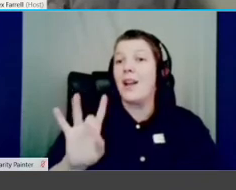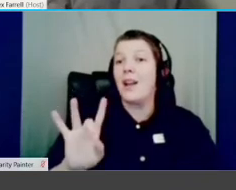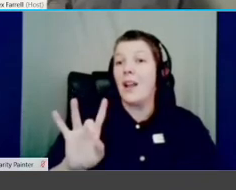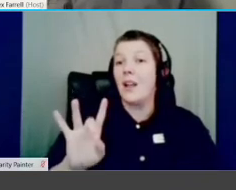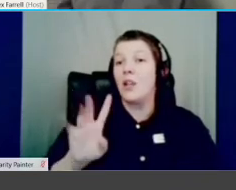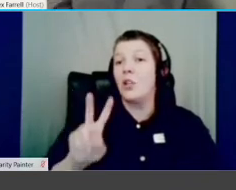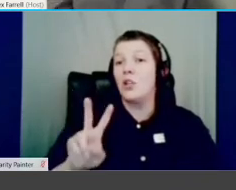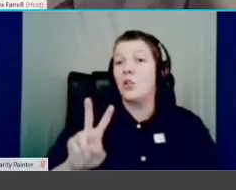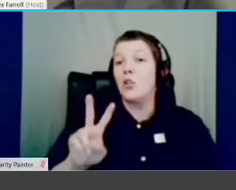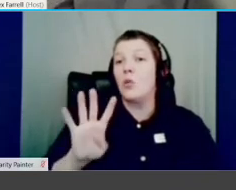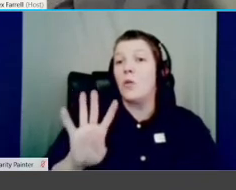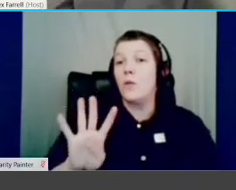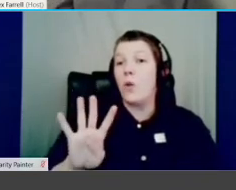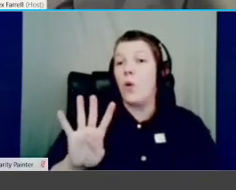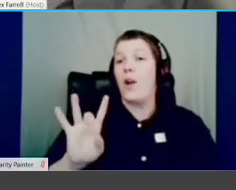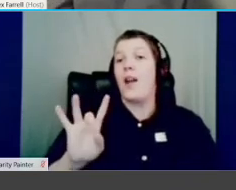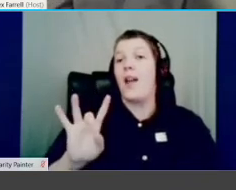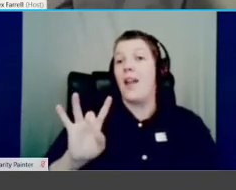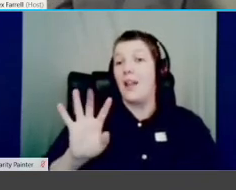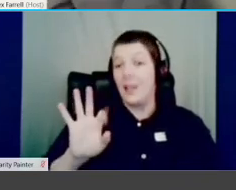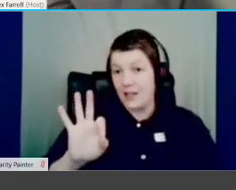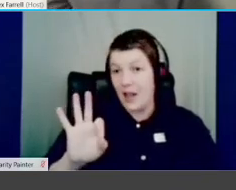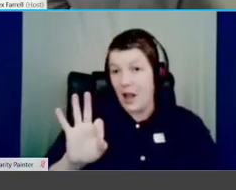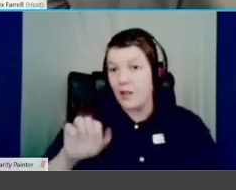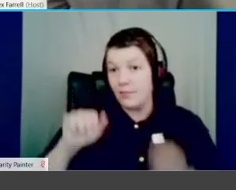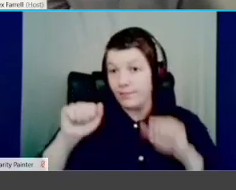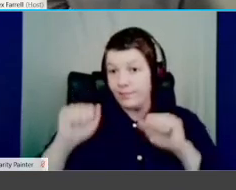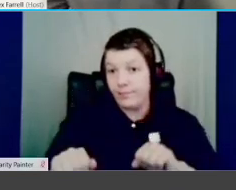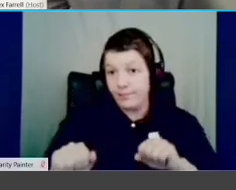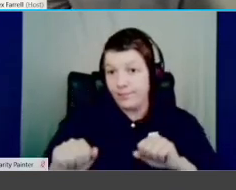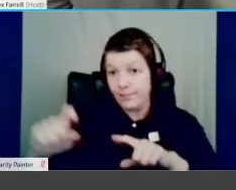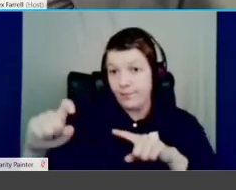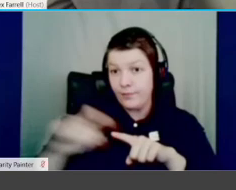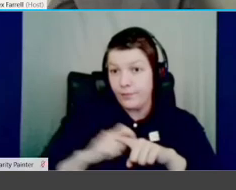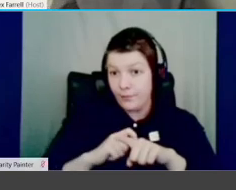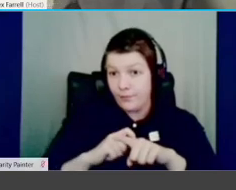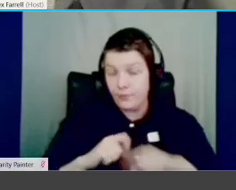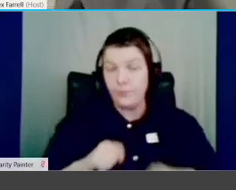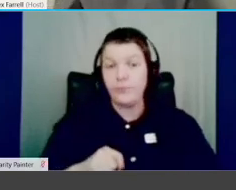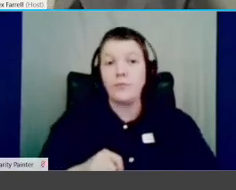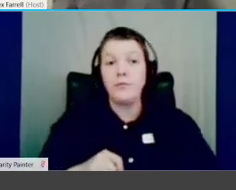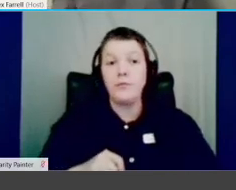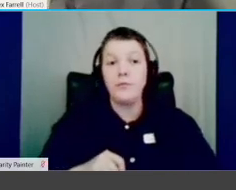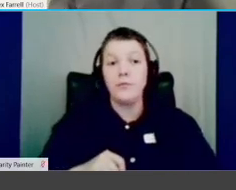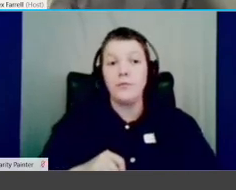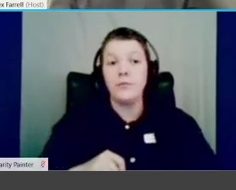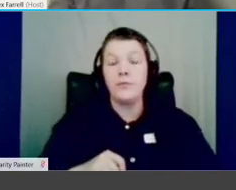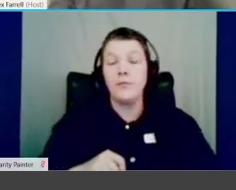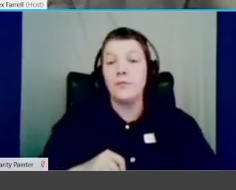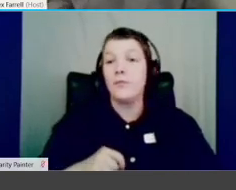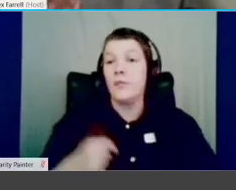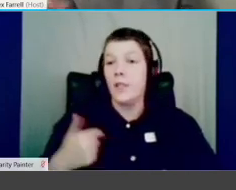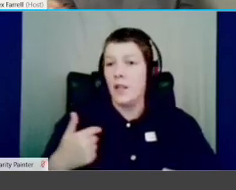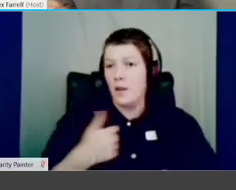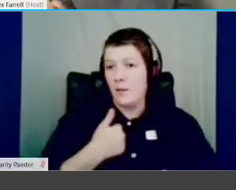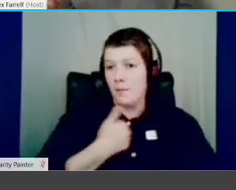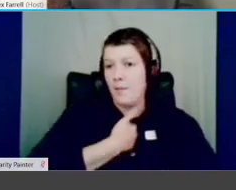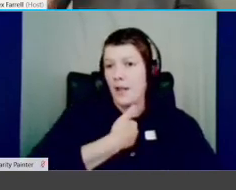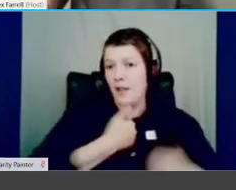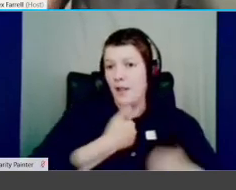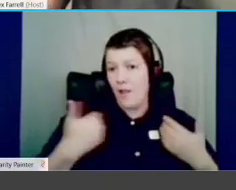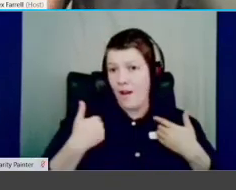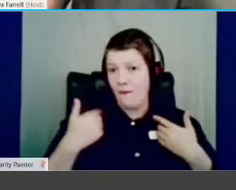423-298-2489. So we'll give a little bit for some questions to come in. One question that actually I had was, has there